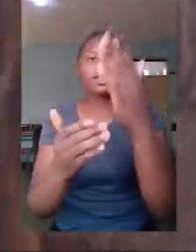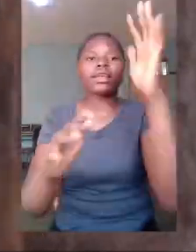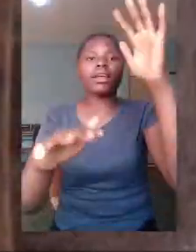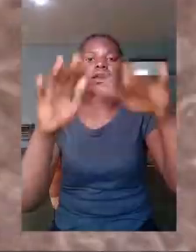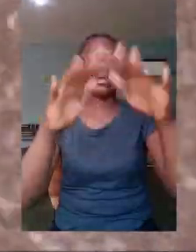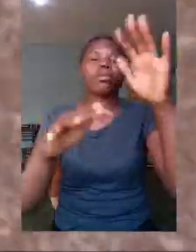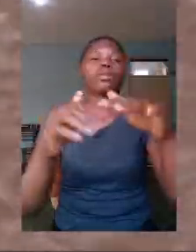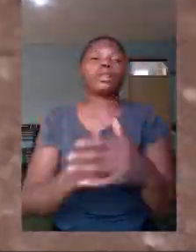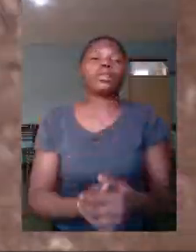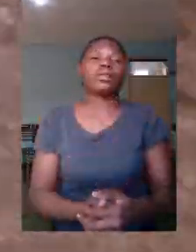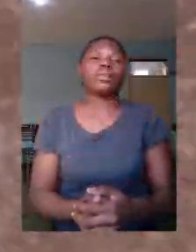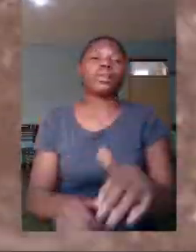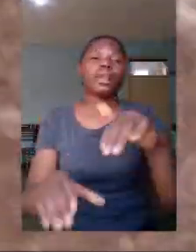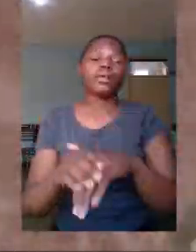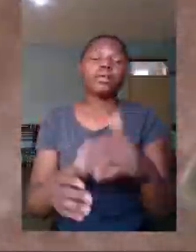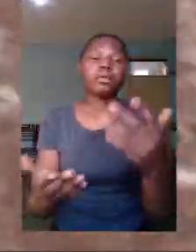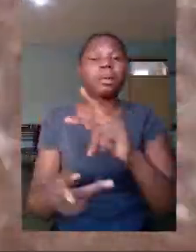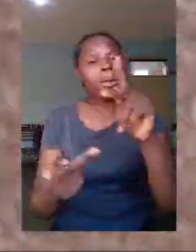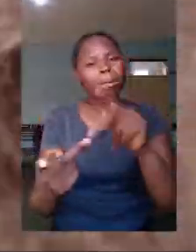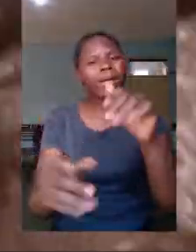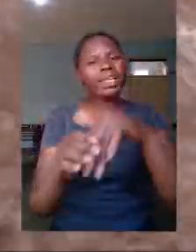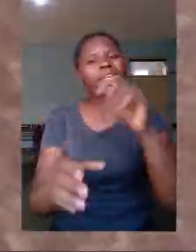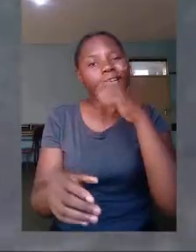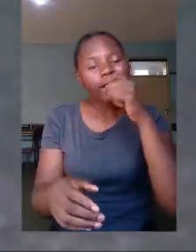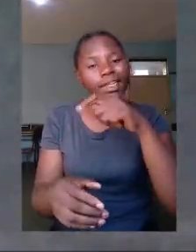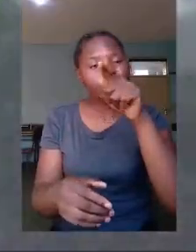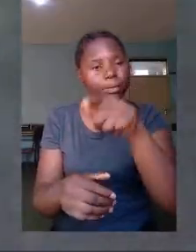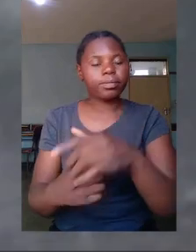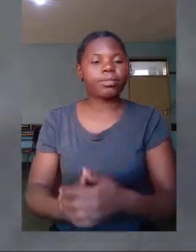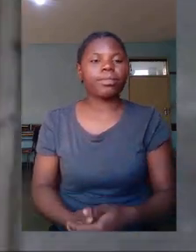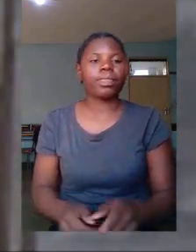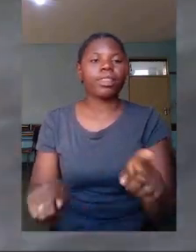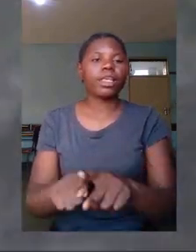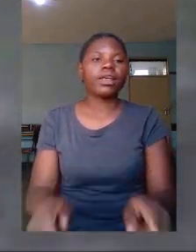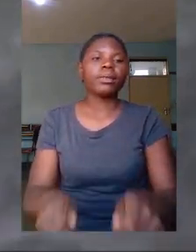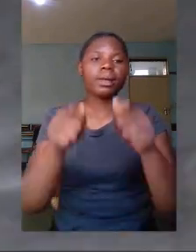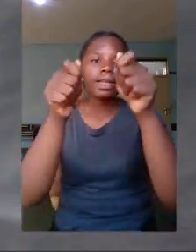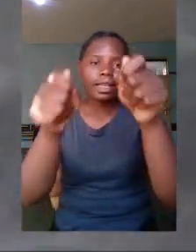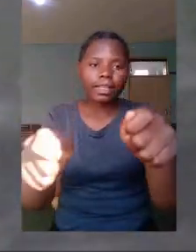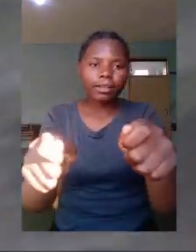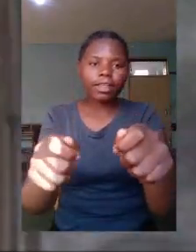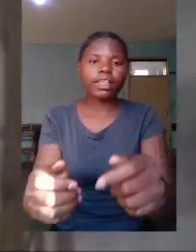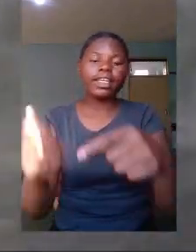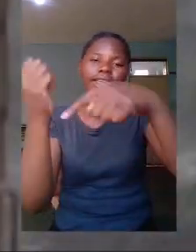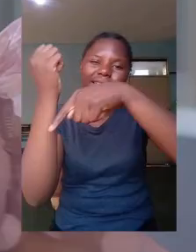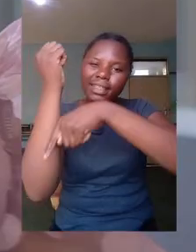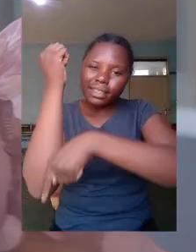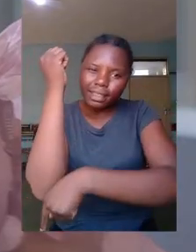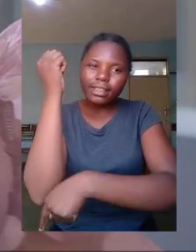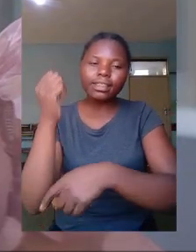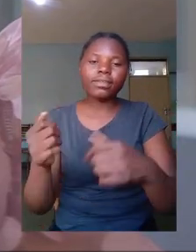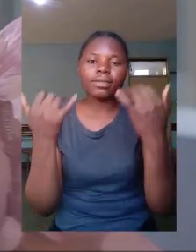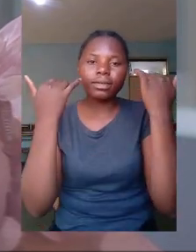the project area Kanyama. The forecasters were issuing what we're calling intensive nowcasting events.